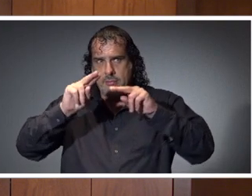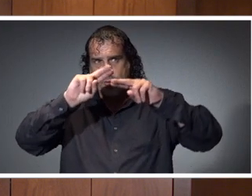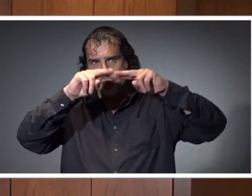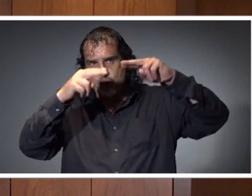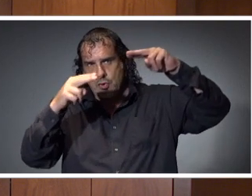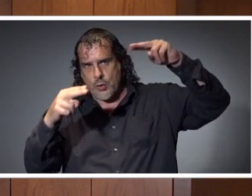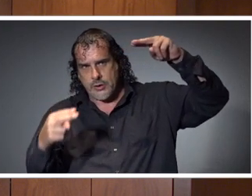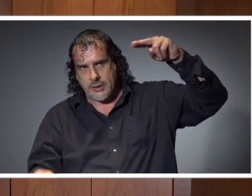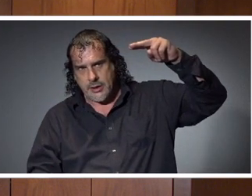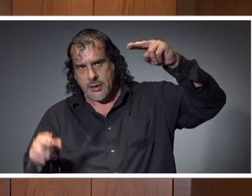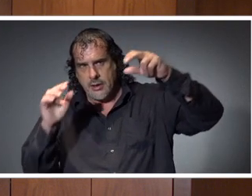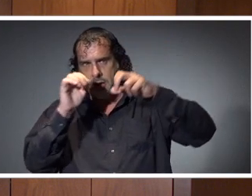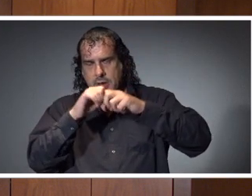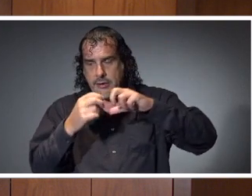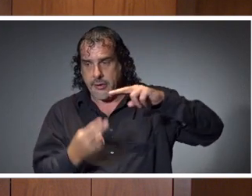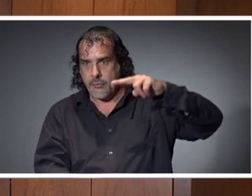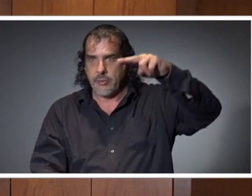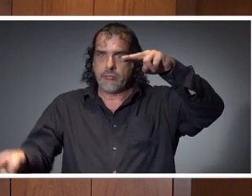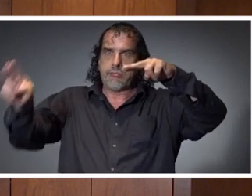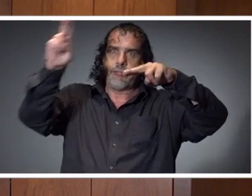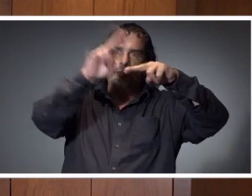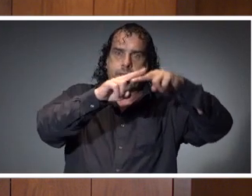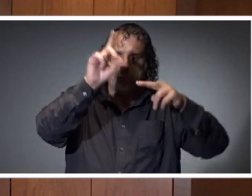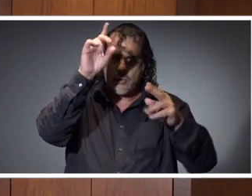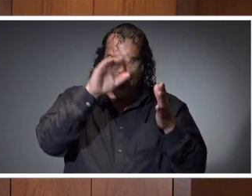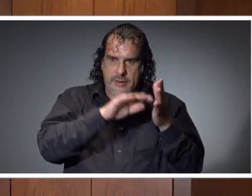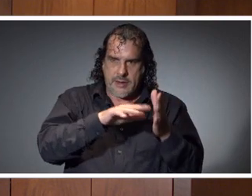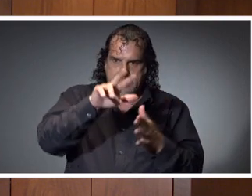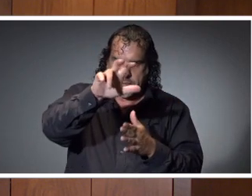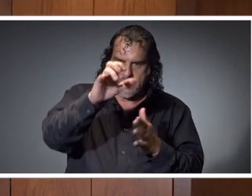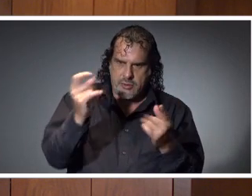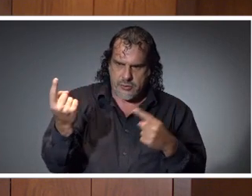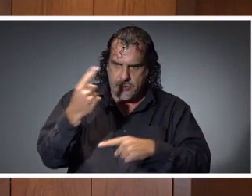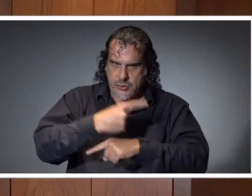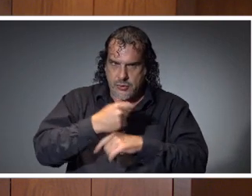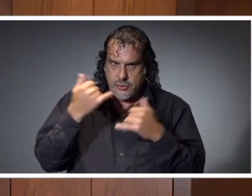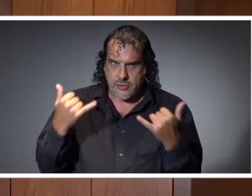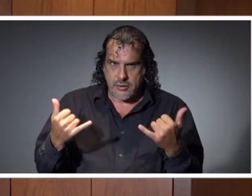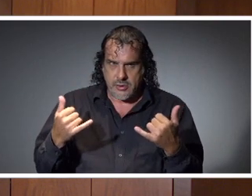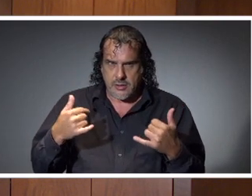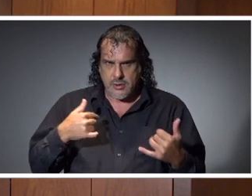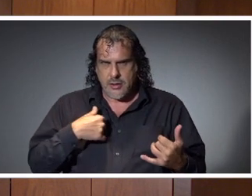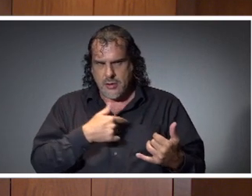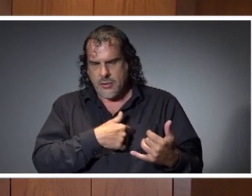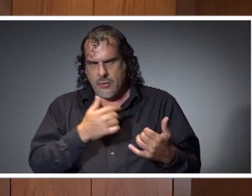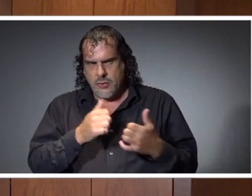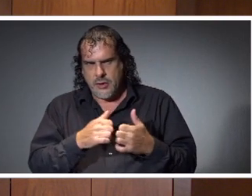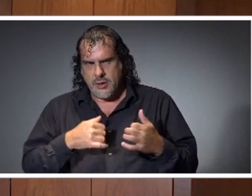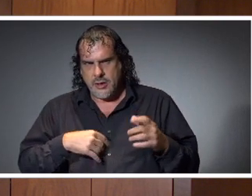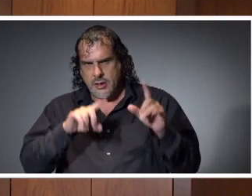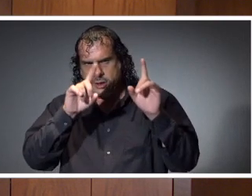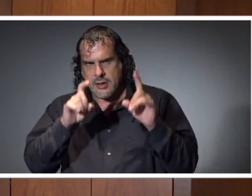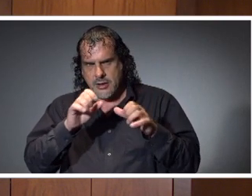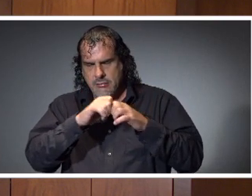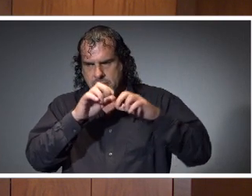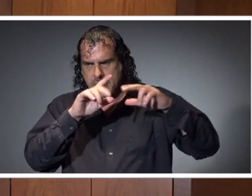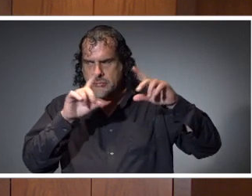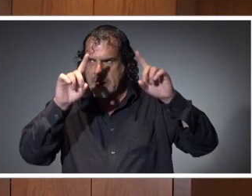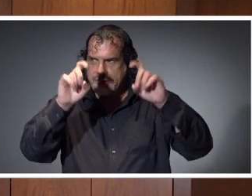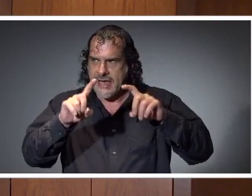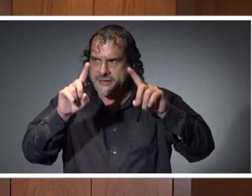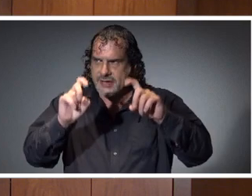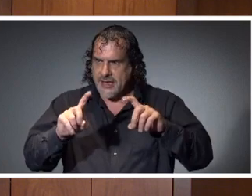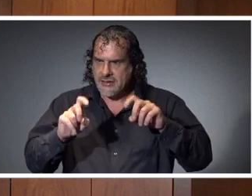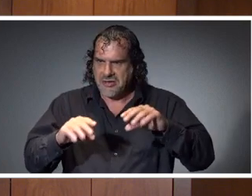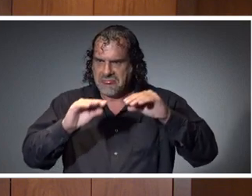jumps up to 1,300 cases today. Are we, and testing seems to have been going down, and you attributed